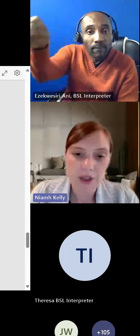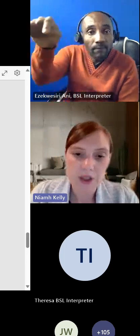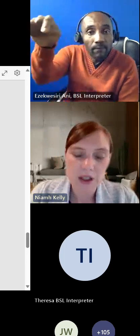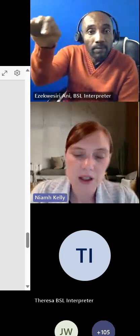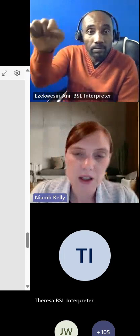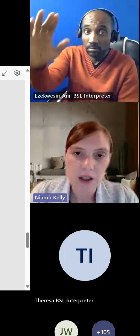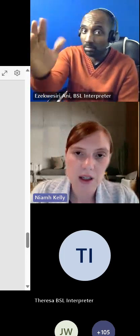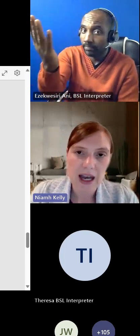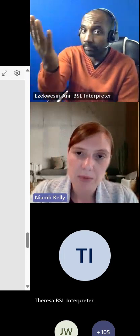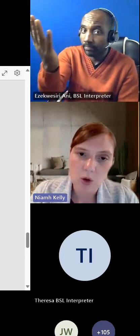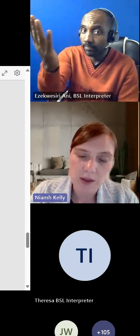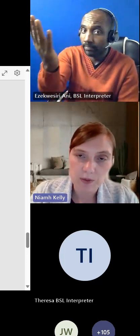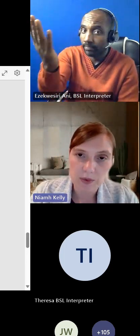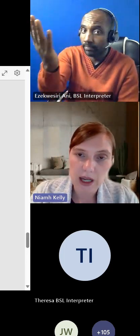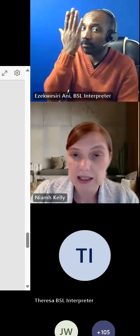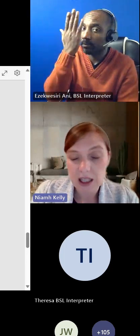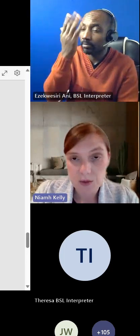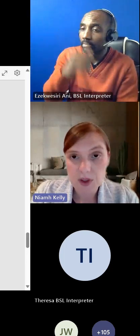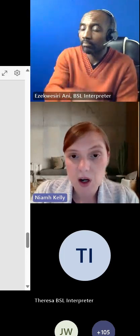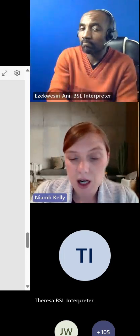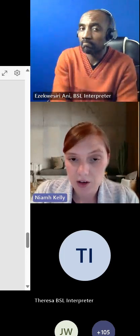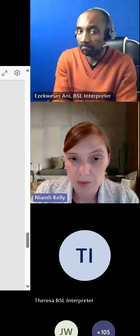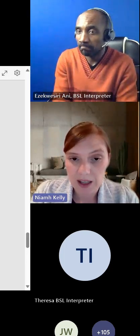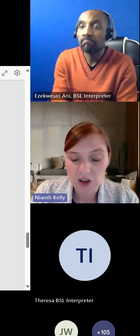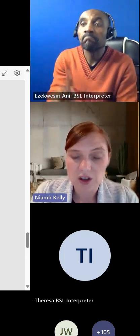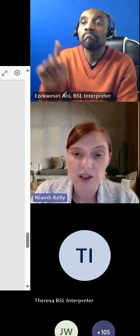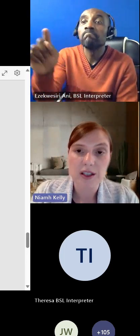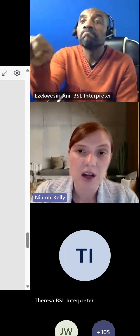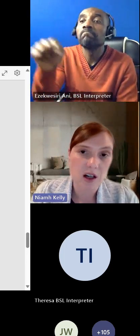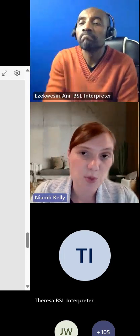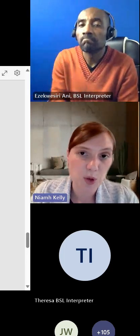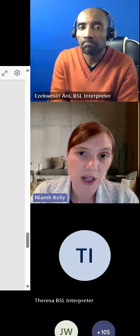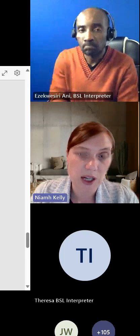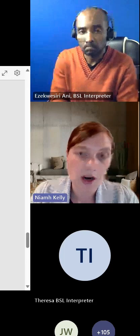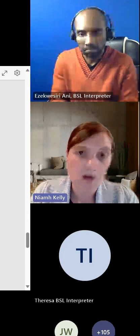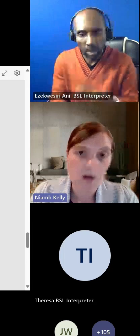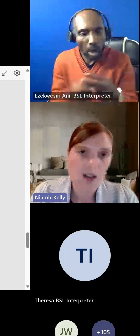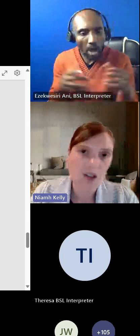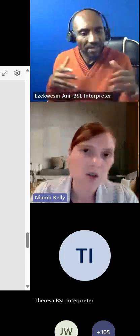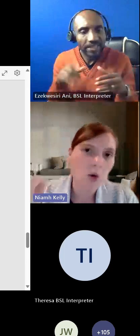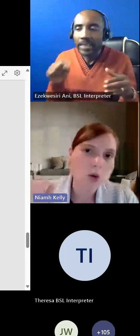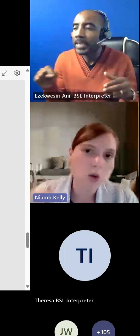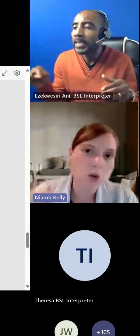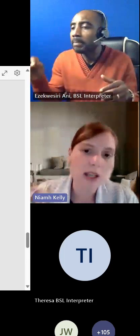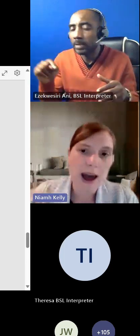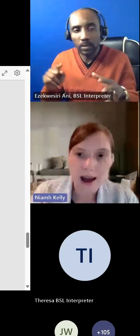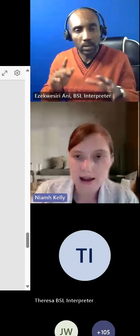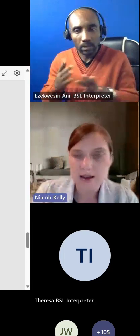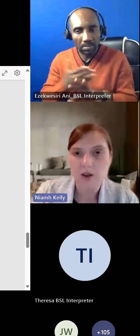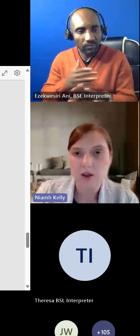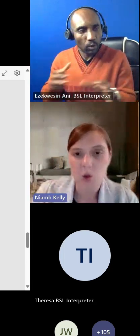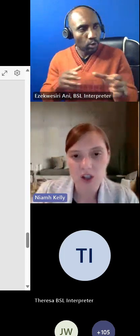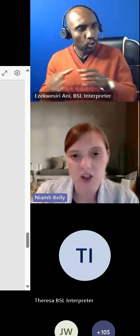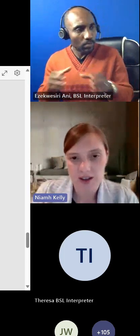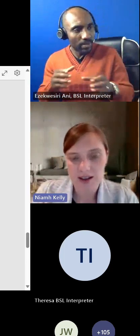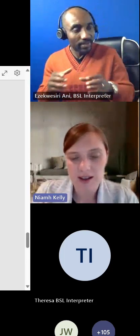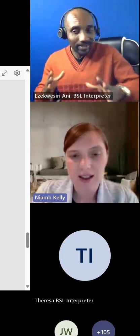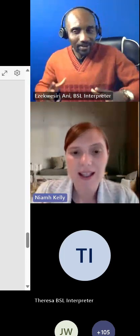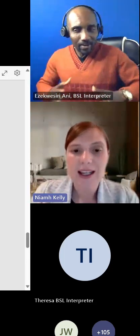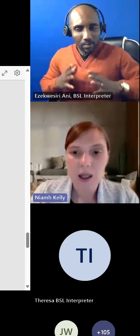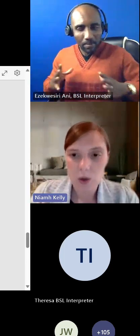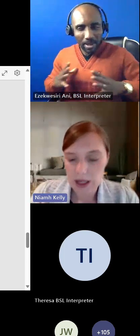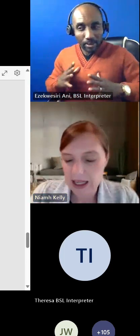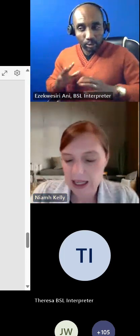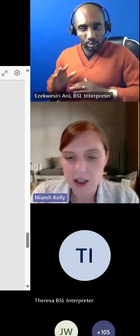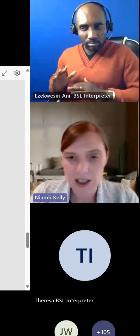And maybe other teams, the hiring managers, are starting to put in accommodations or just ask